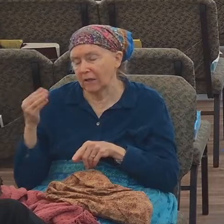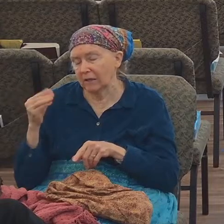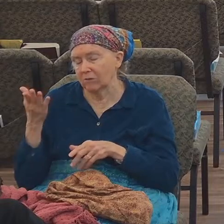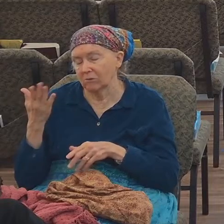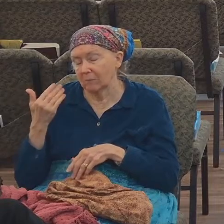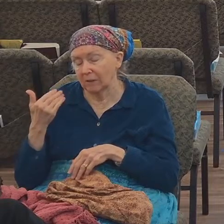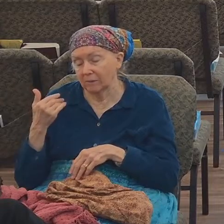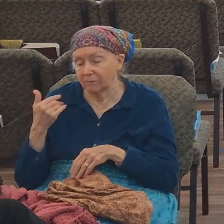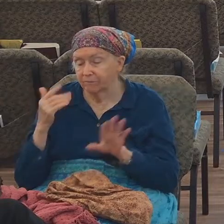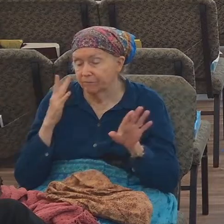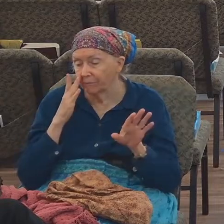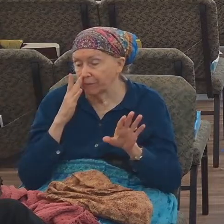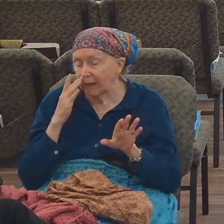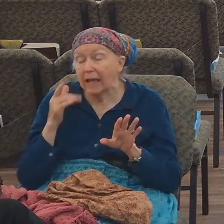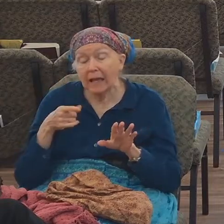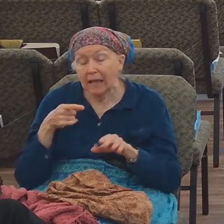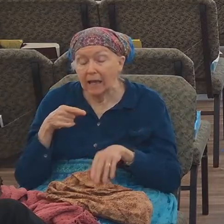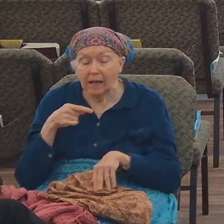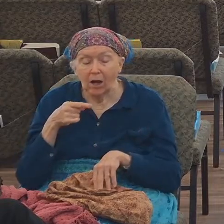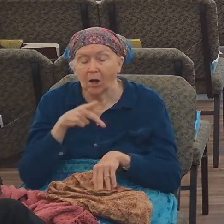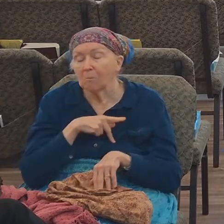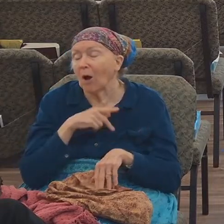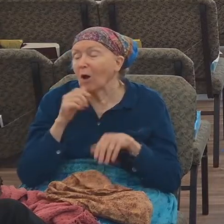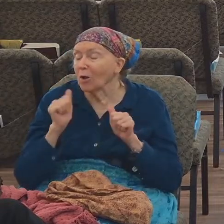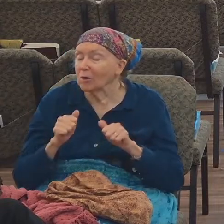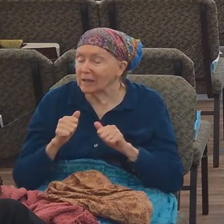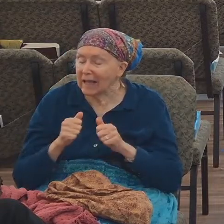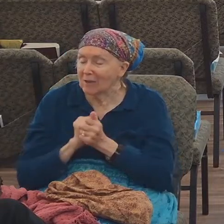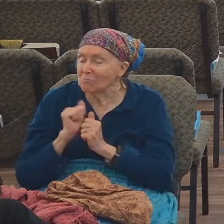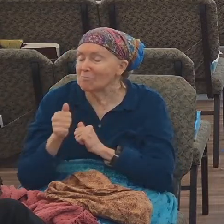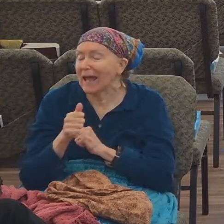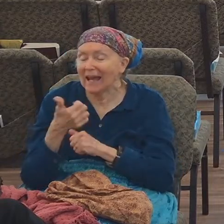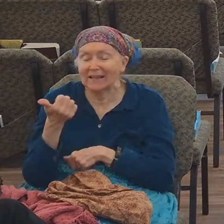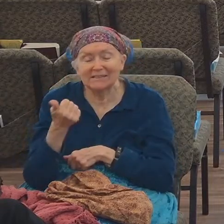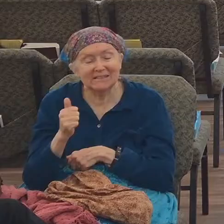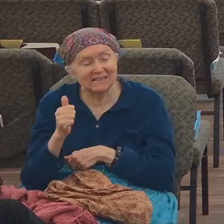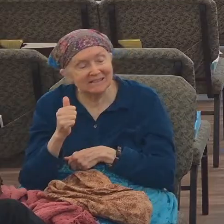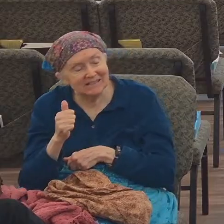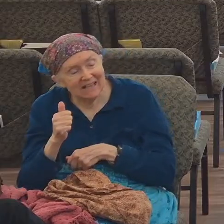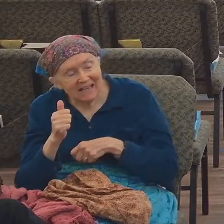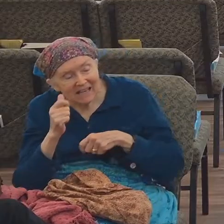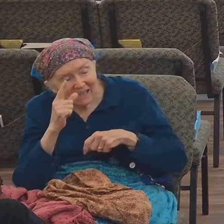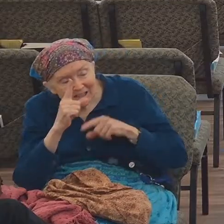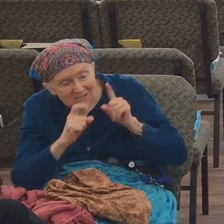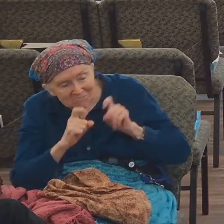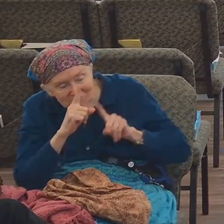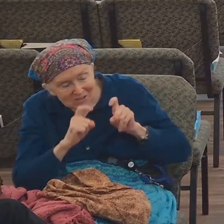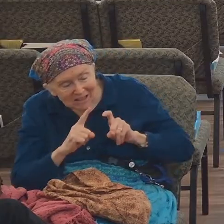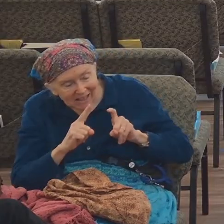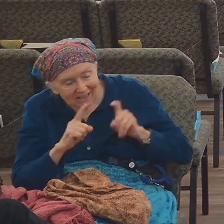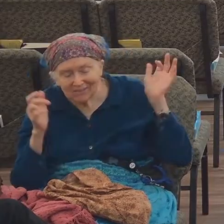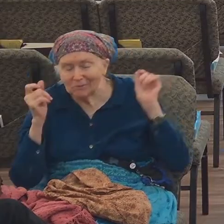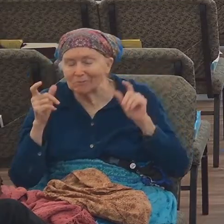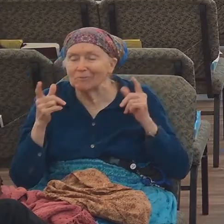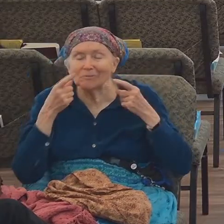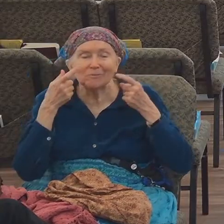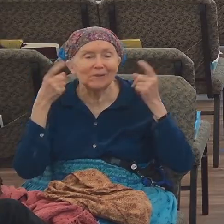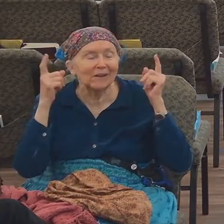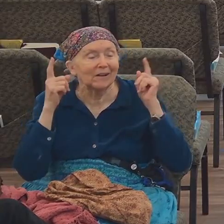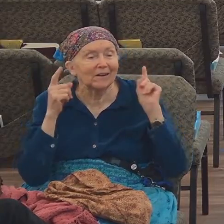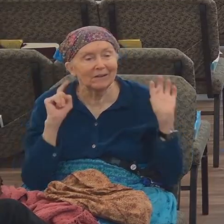He would pass any of the evaluations with flying colors, right? There's no accusation could stick. And he says, we